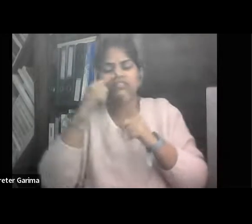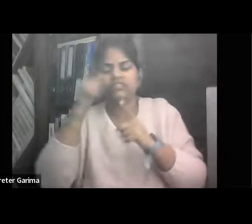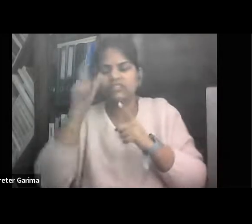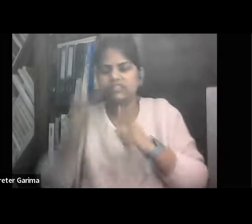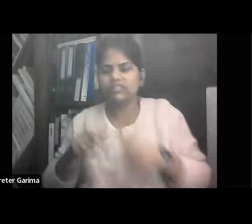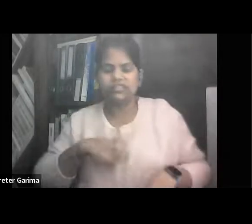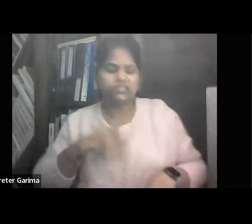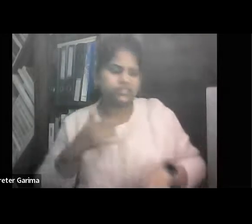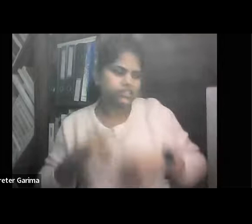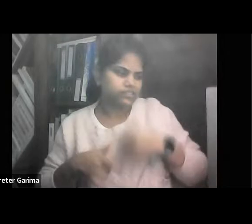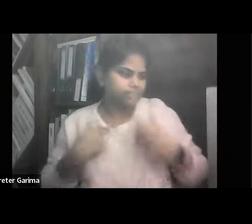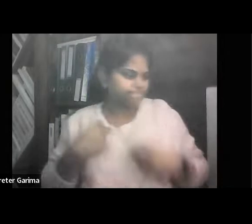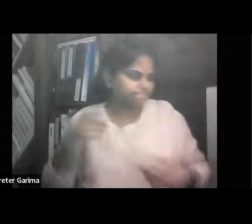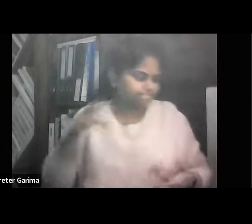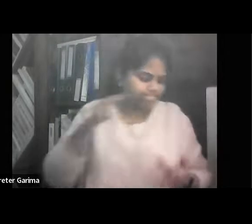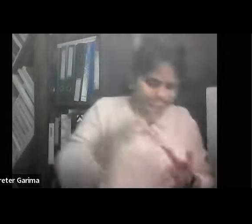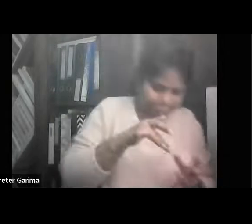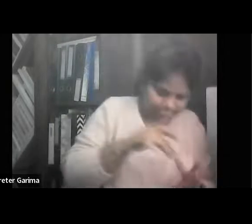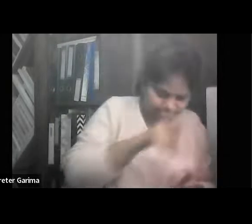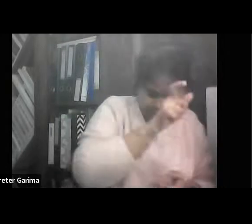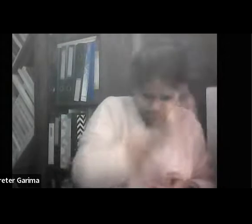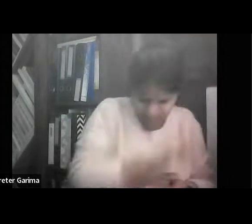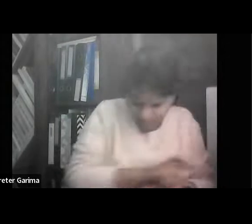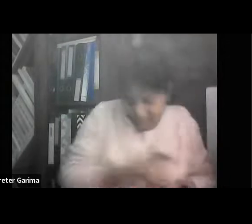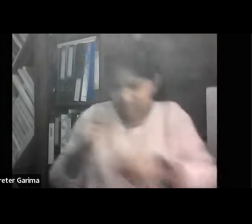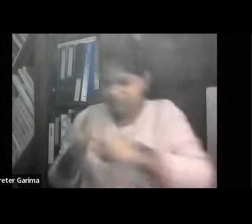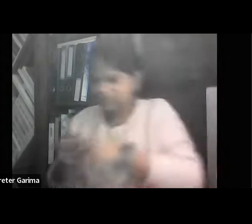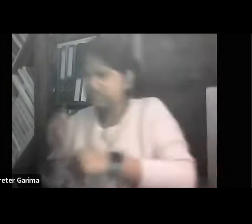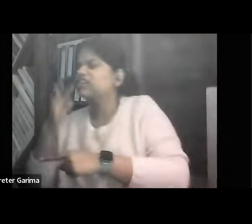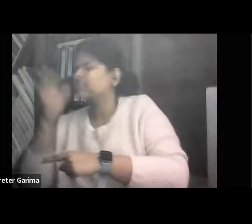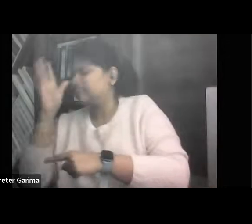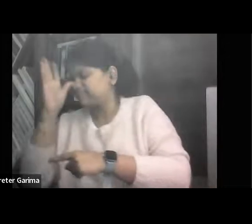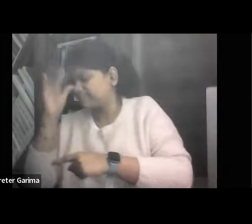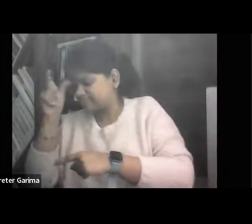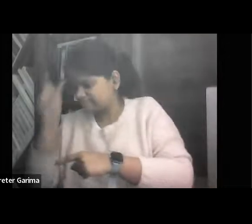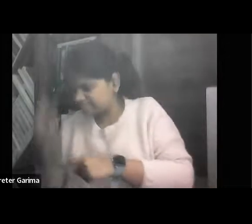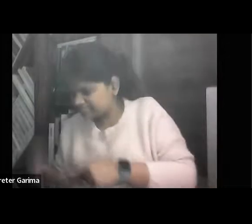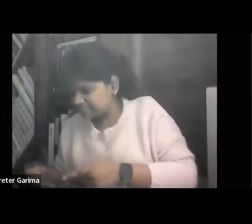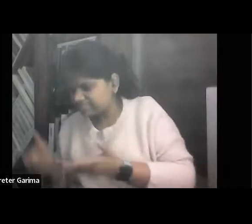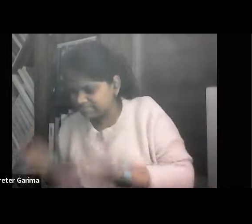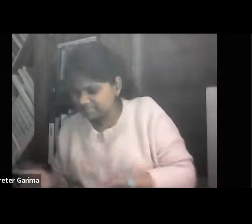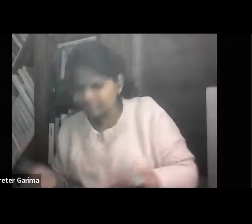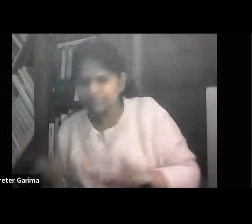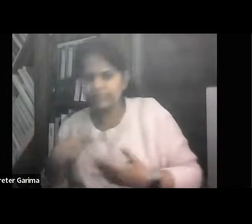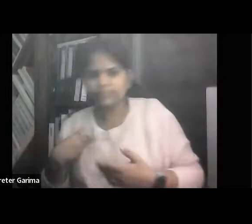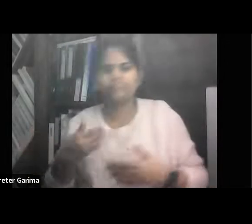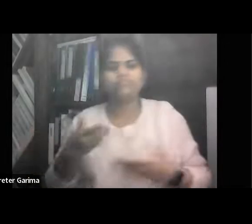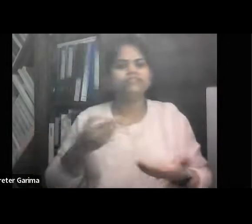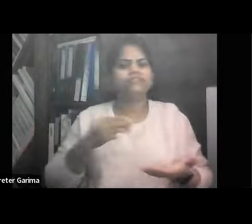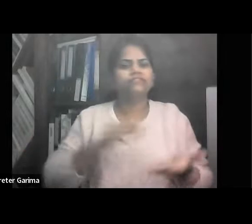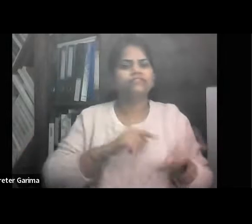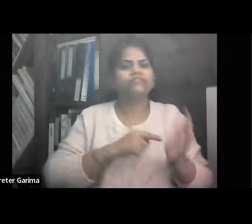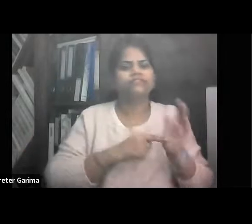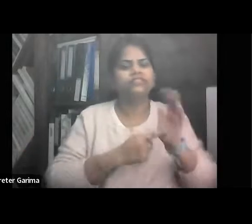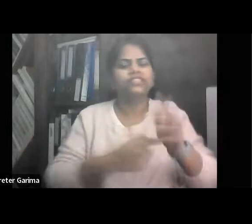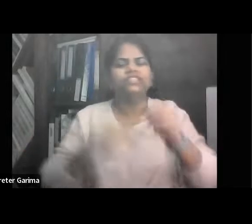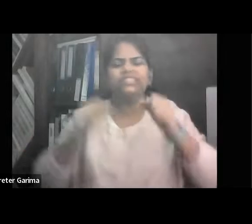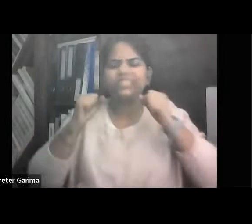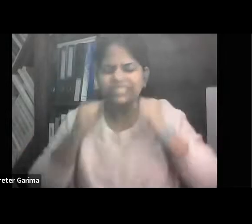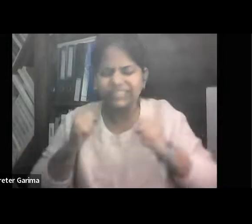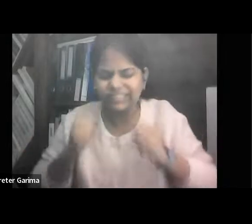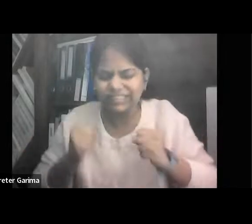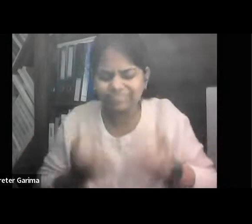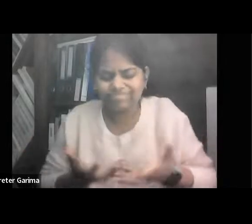interplay between the person and the fictional. Dan recognizes the impossibility of metamorphosing the hard materiality of